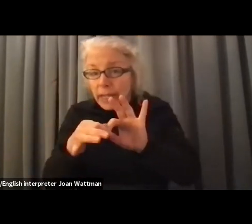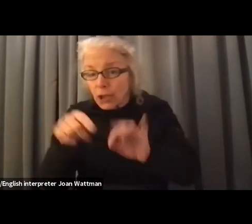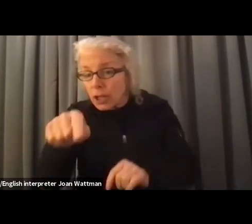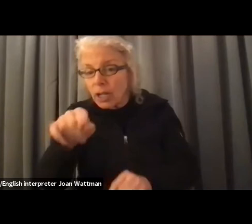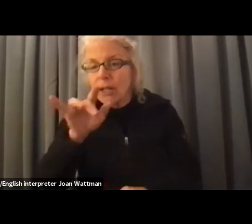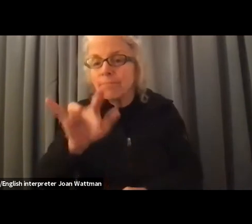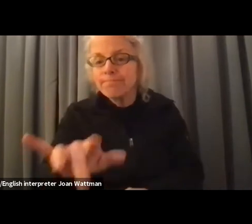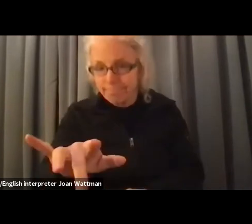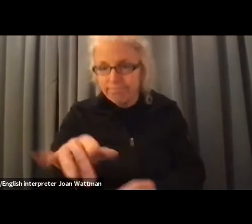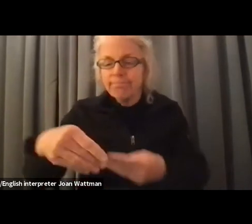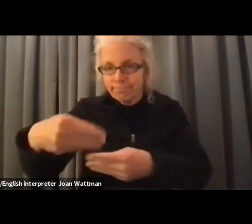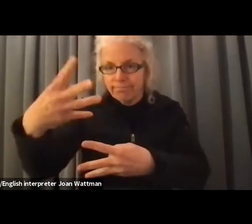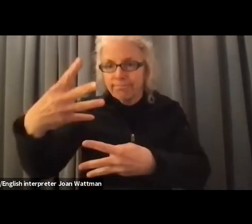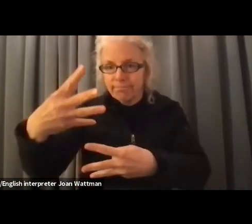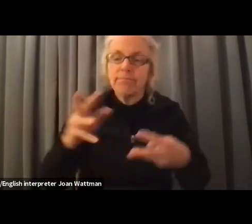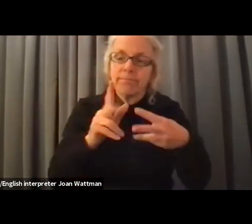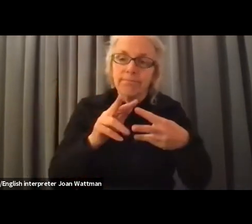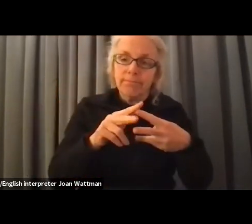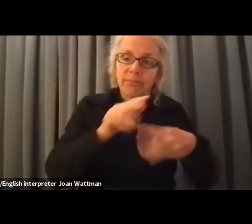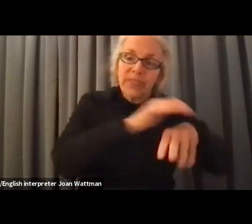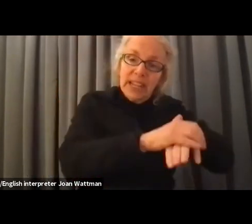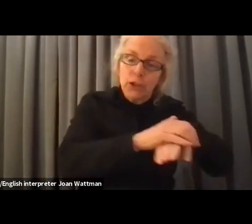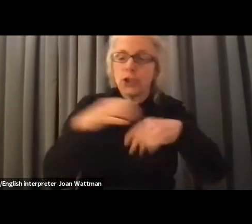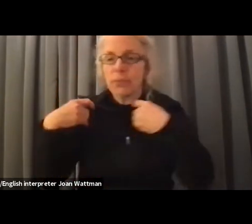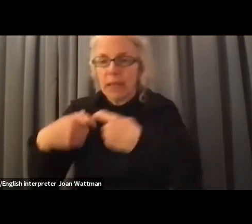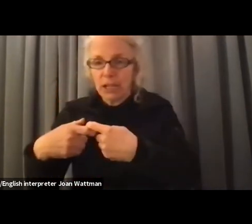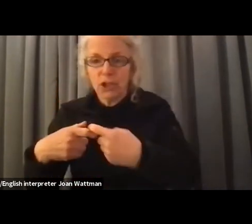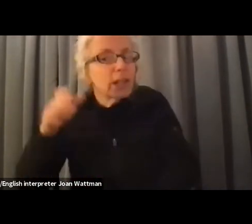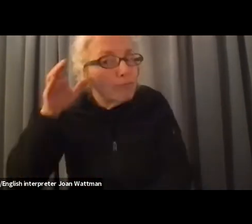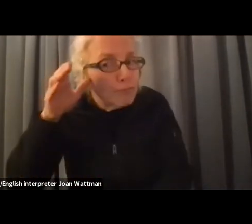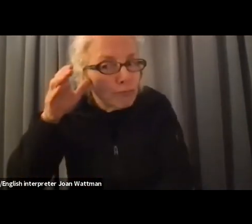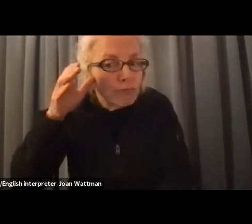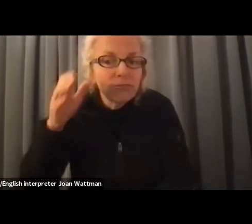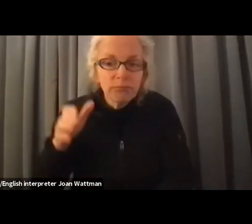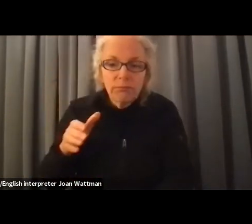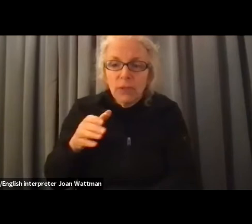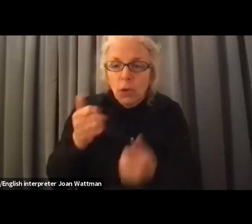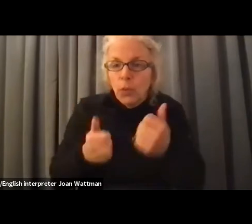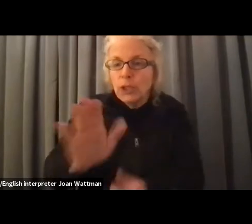click that and select English if that is the language of your preference. And